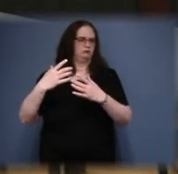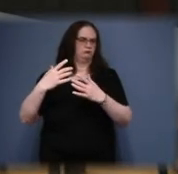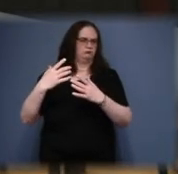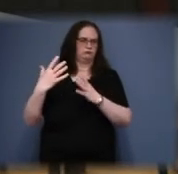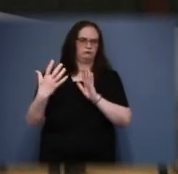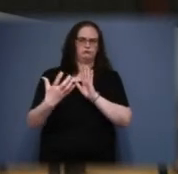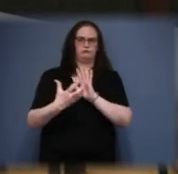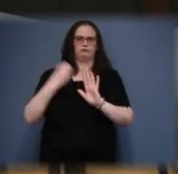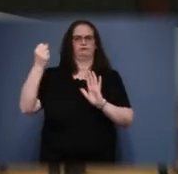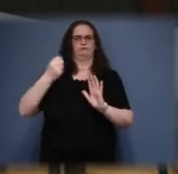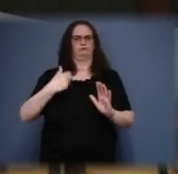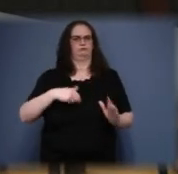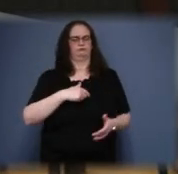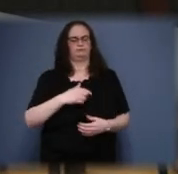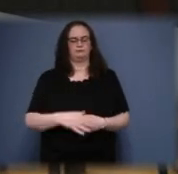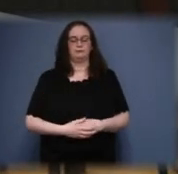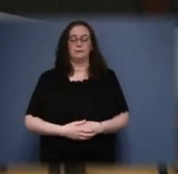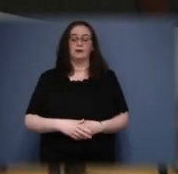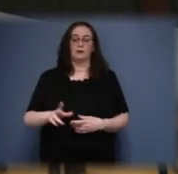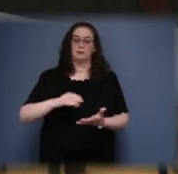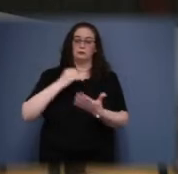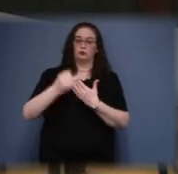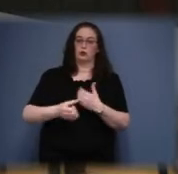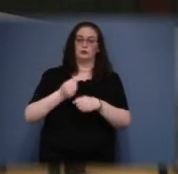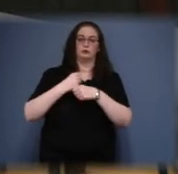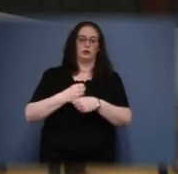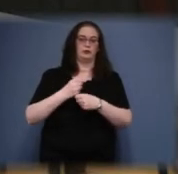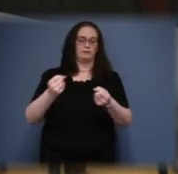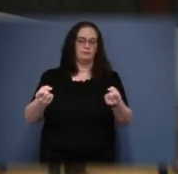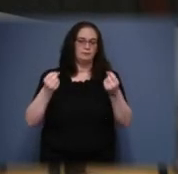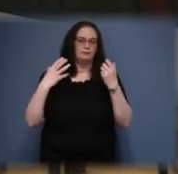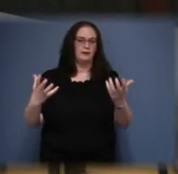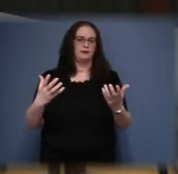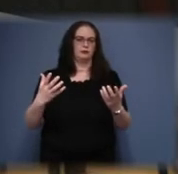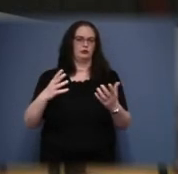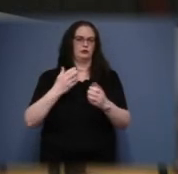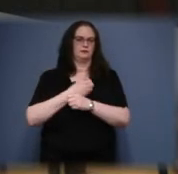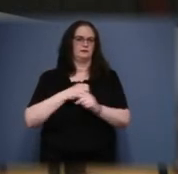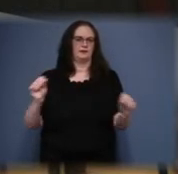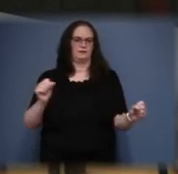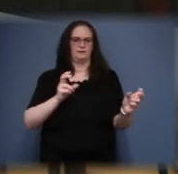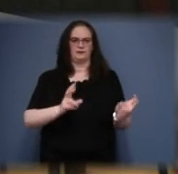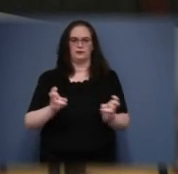In addition, this project will generate major safety issues.